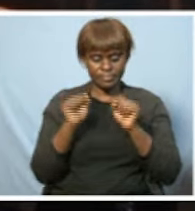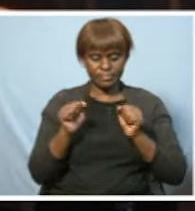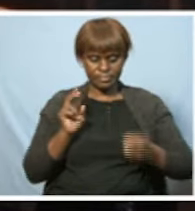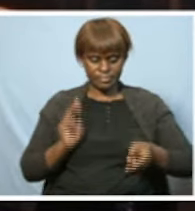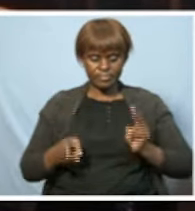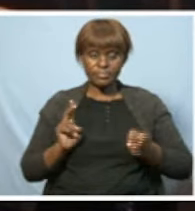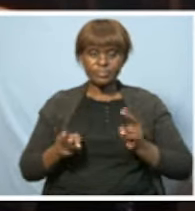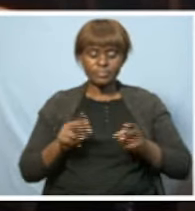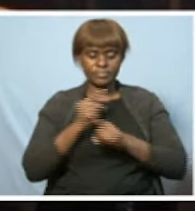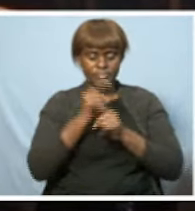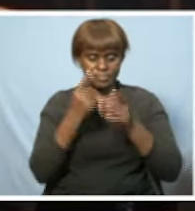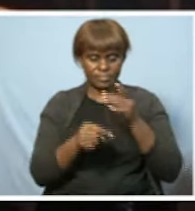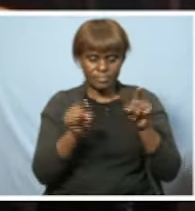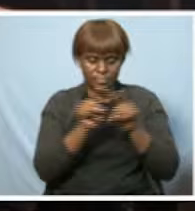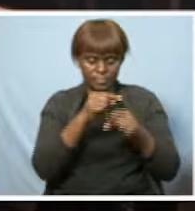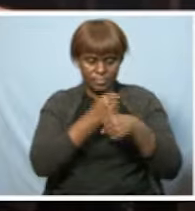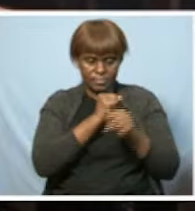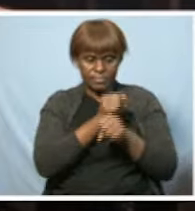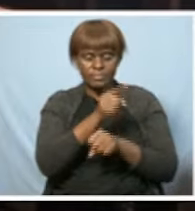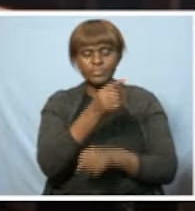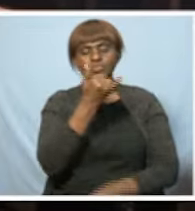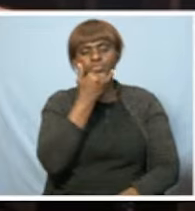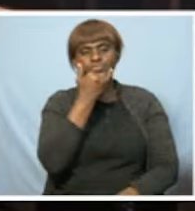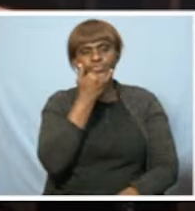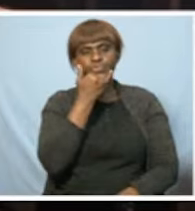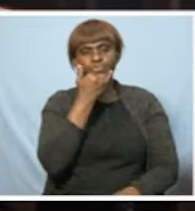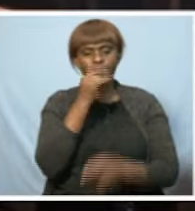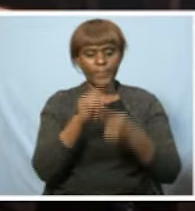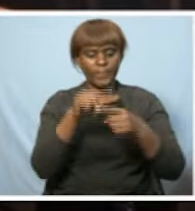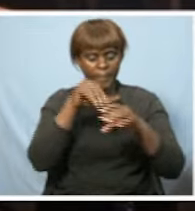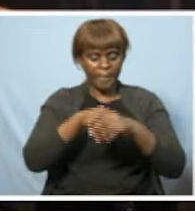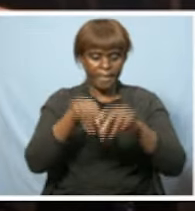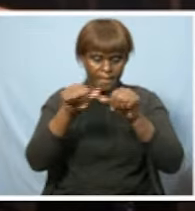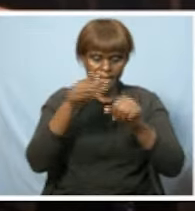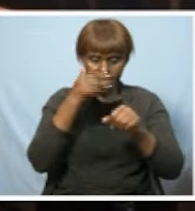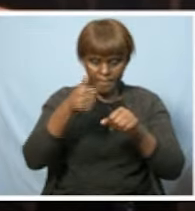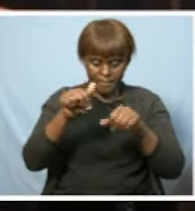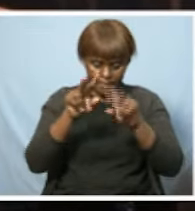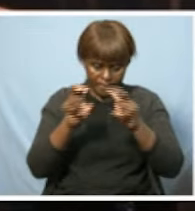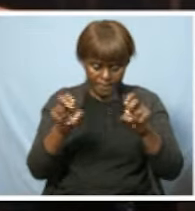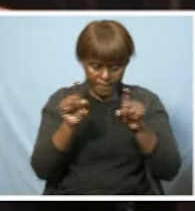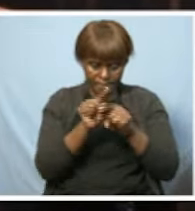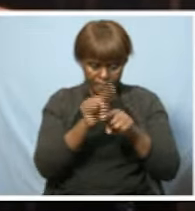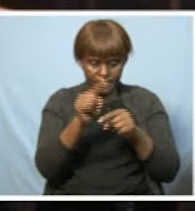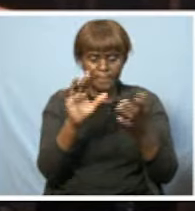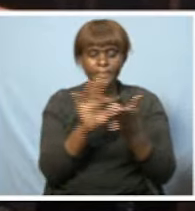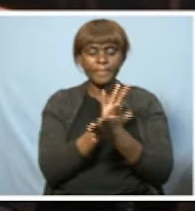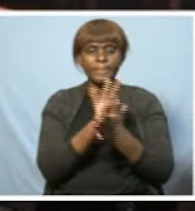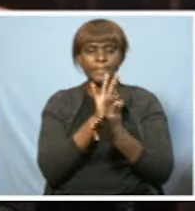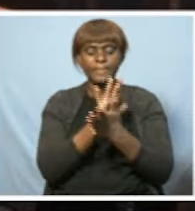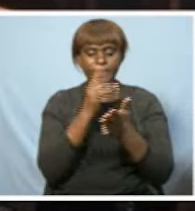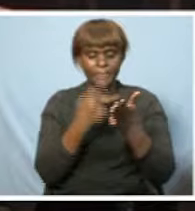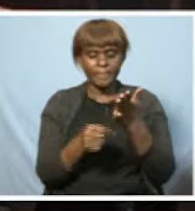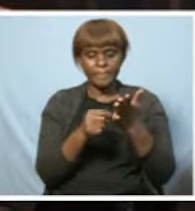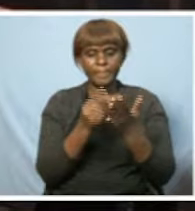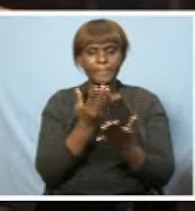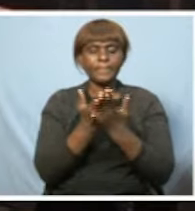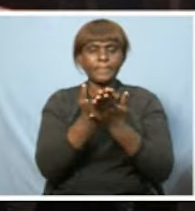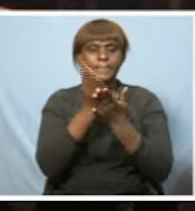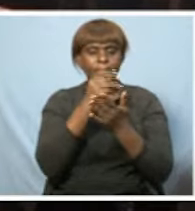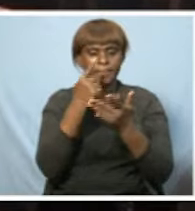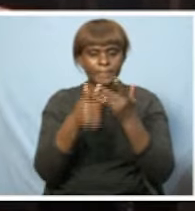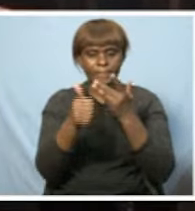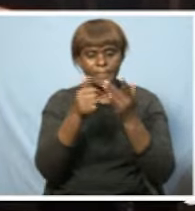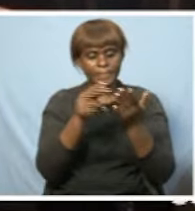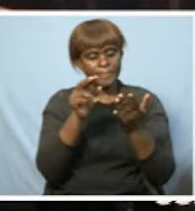omitted this, but the internal audit should check. And this is the document that you have submitted that we're supposed to